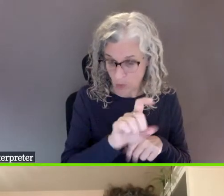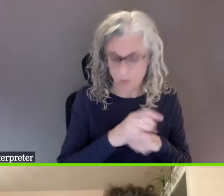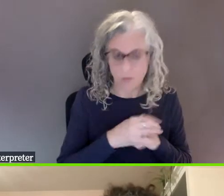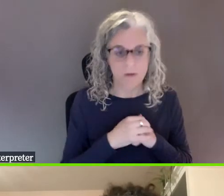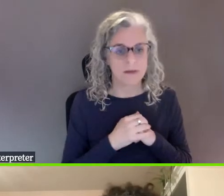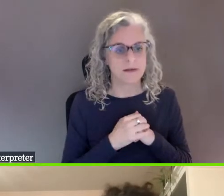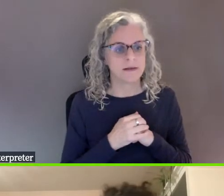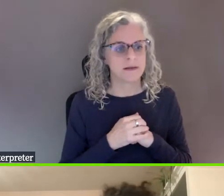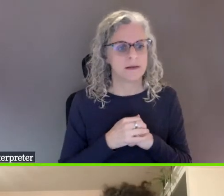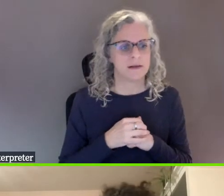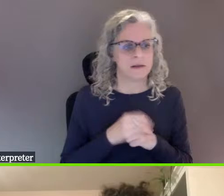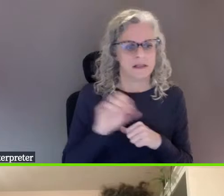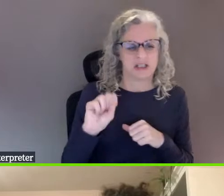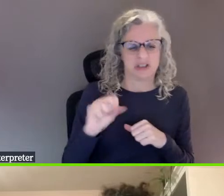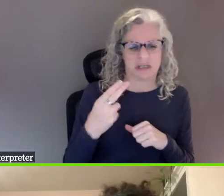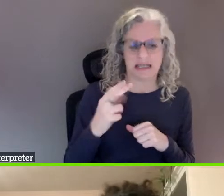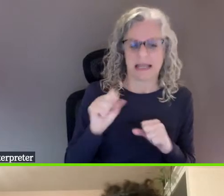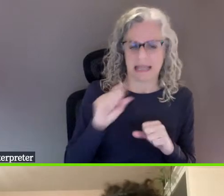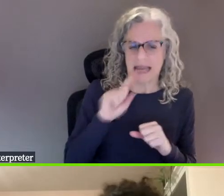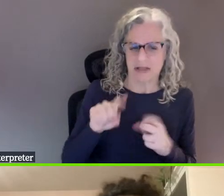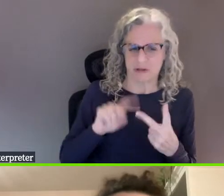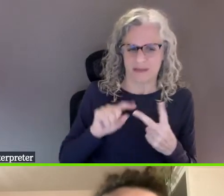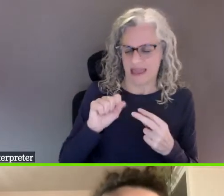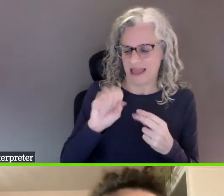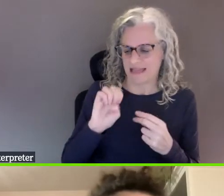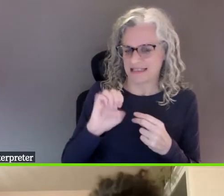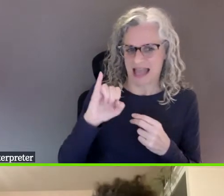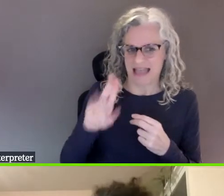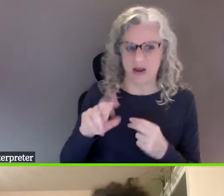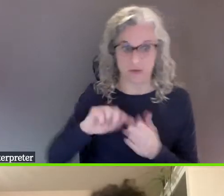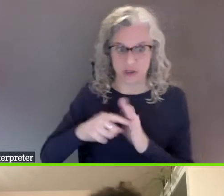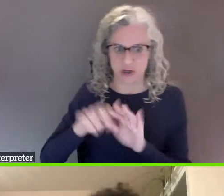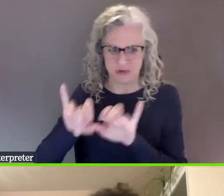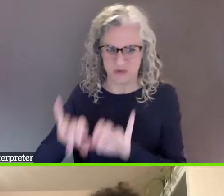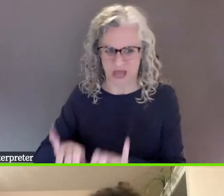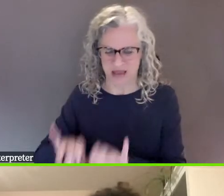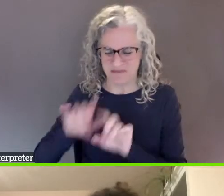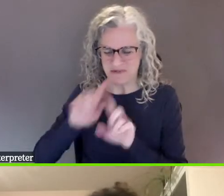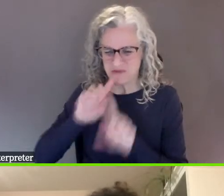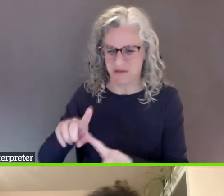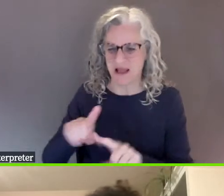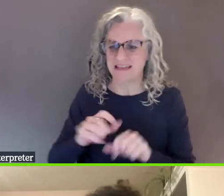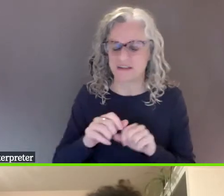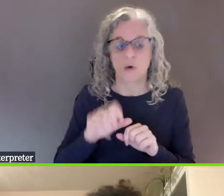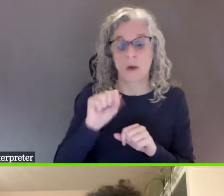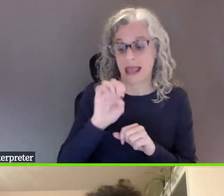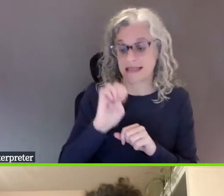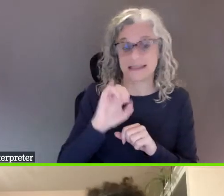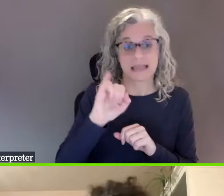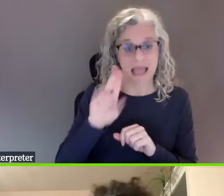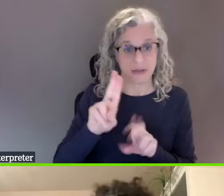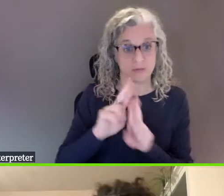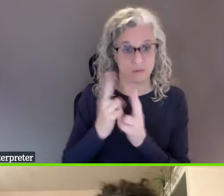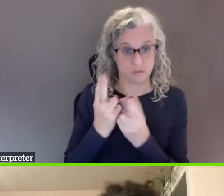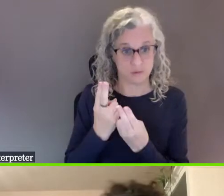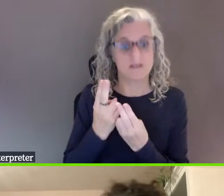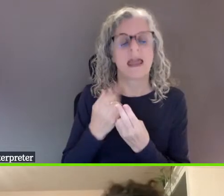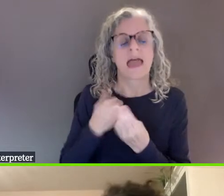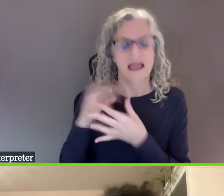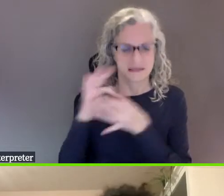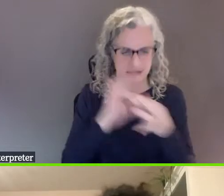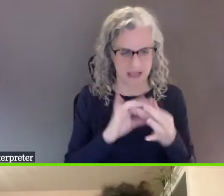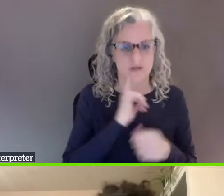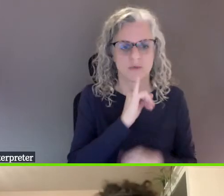Yeah, I can quickly answer the SEIU one. I was actually typing a response to that. Okay, SEIU has ties to Israel.